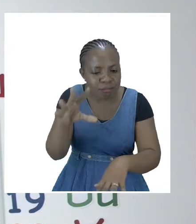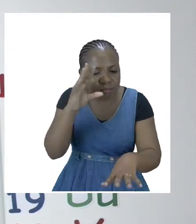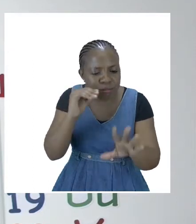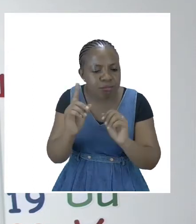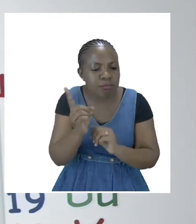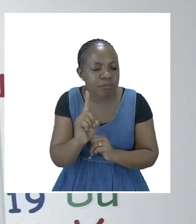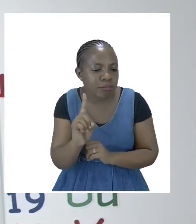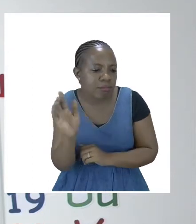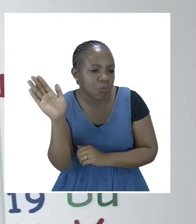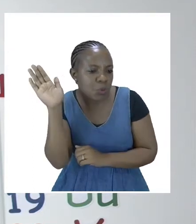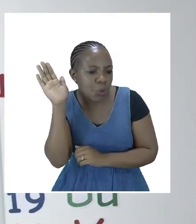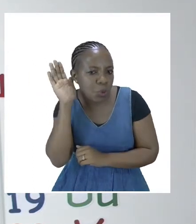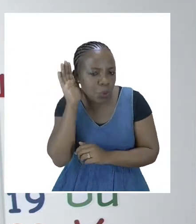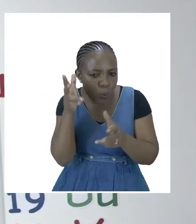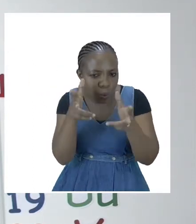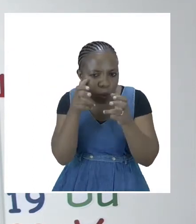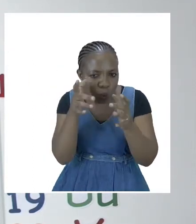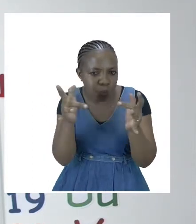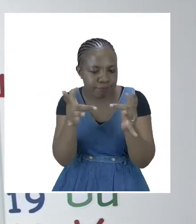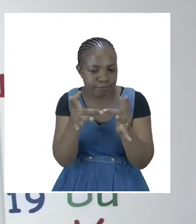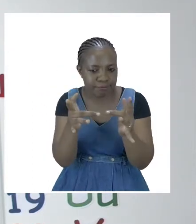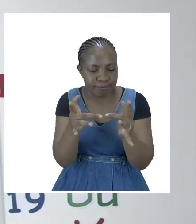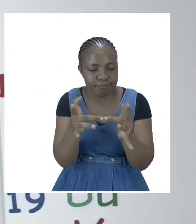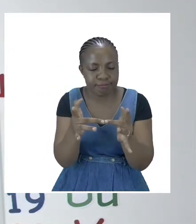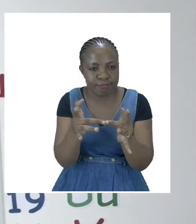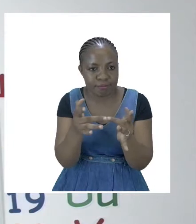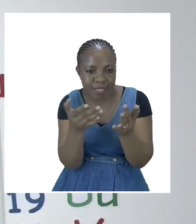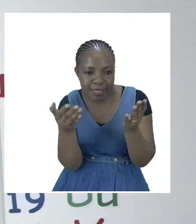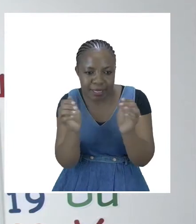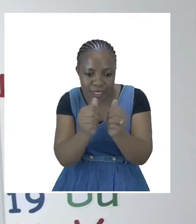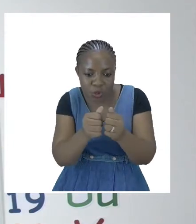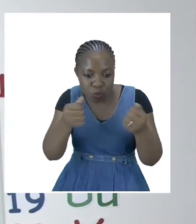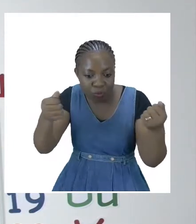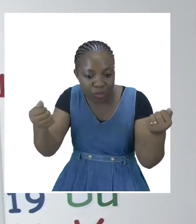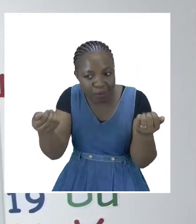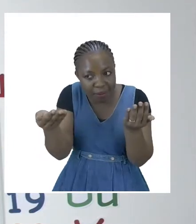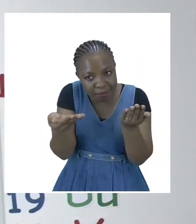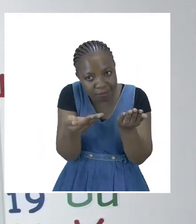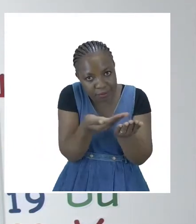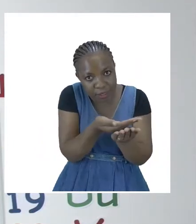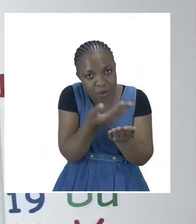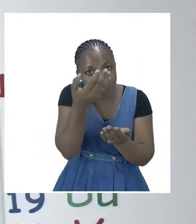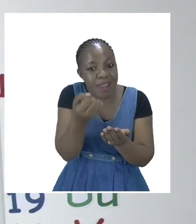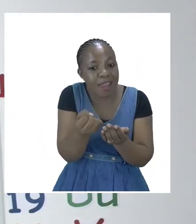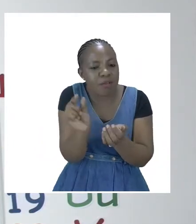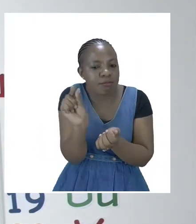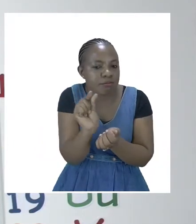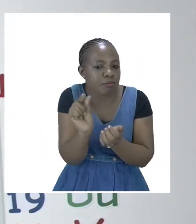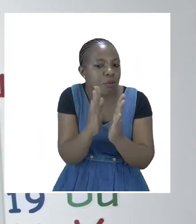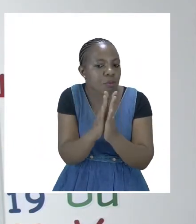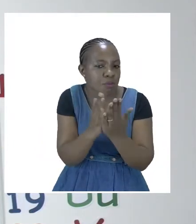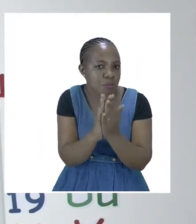or watching online. Inside the newspapers, there is an insert of the lesson